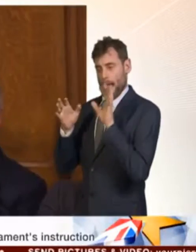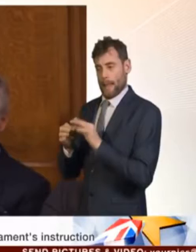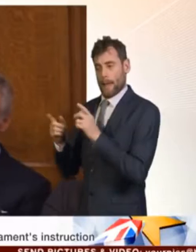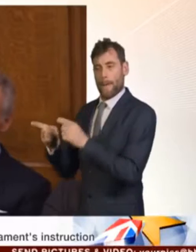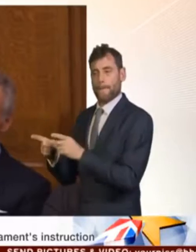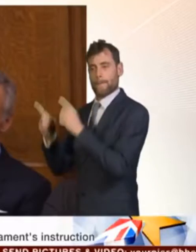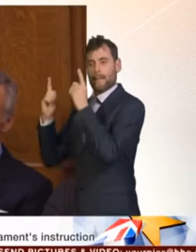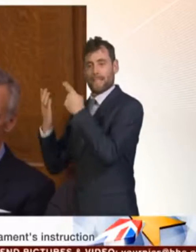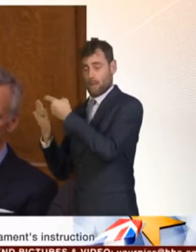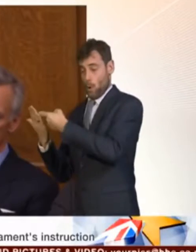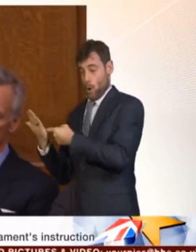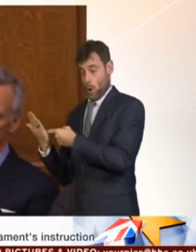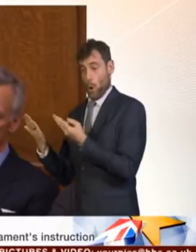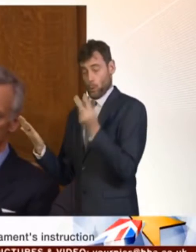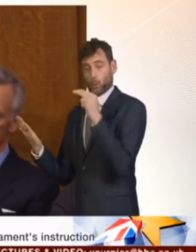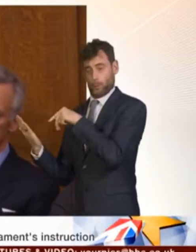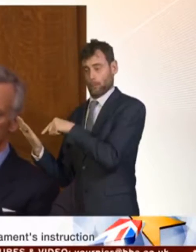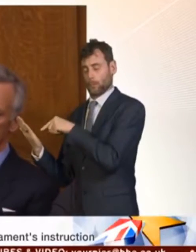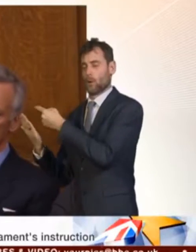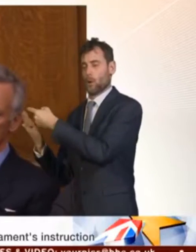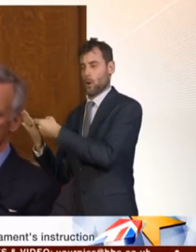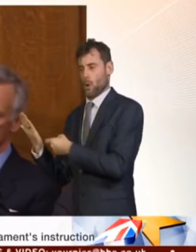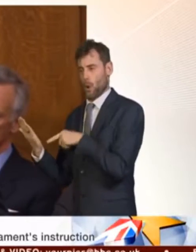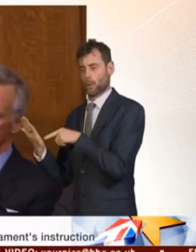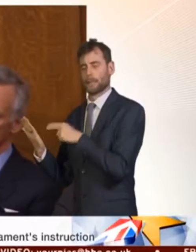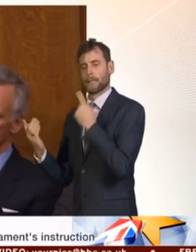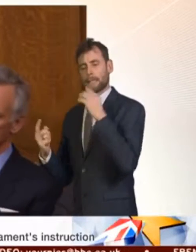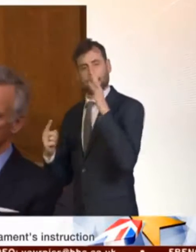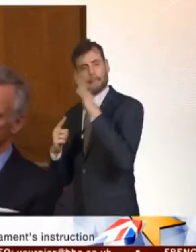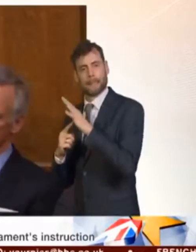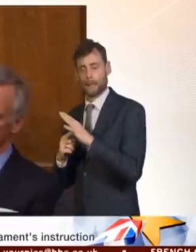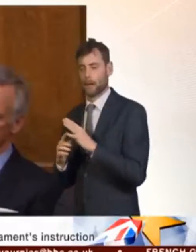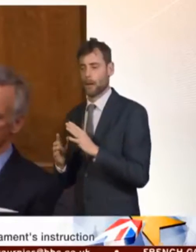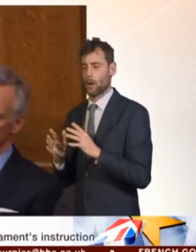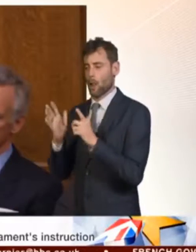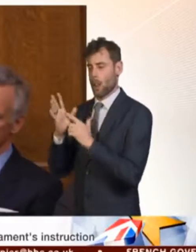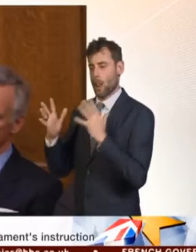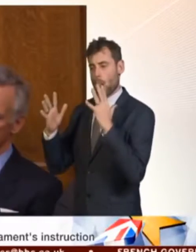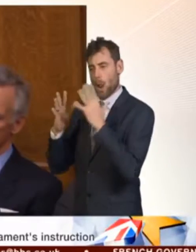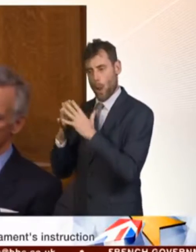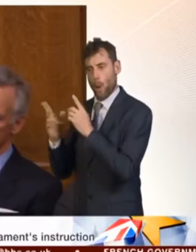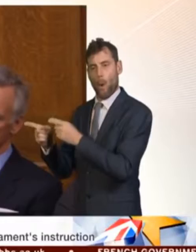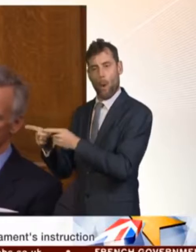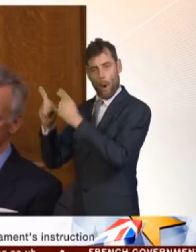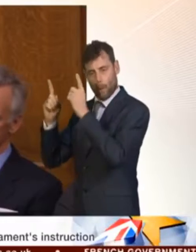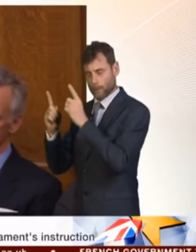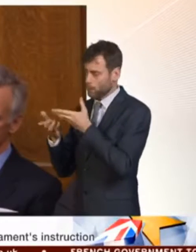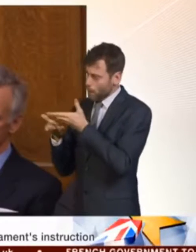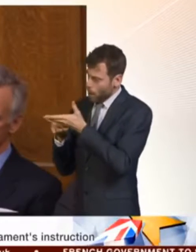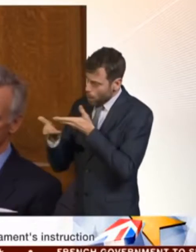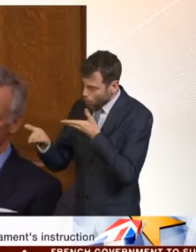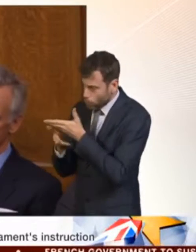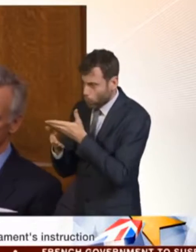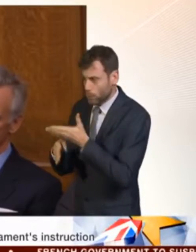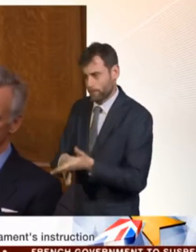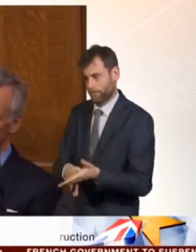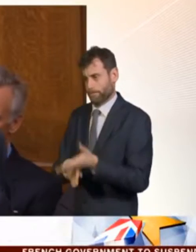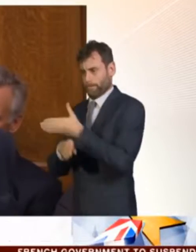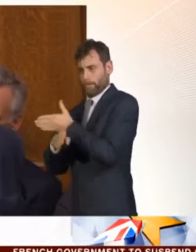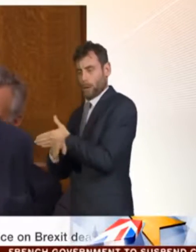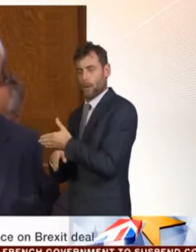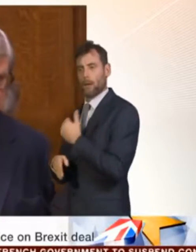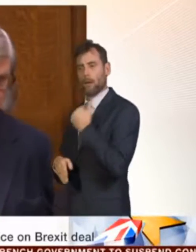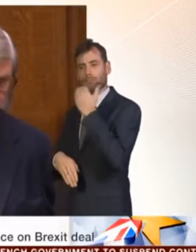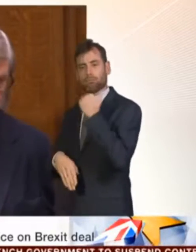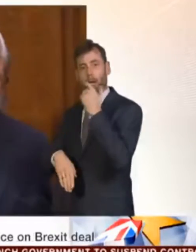the ministerial code, it is essential that the law officers are consulted in good time before the